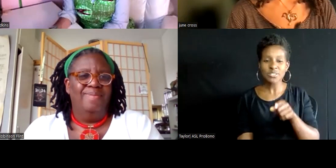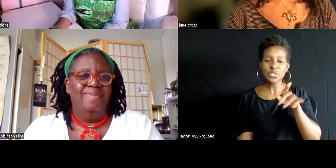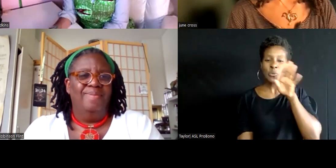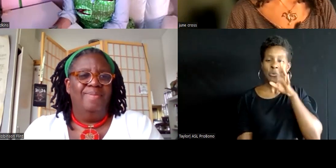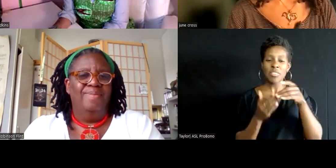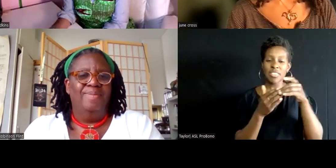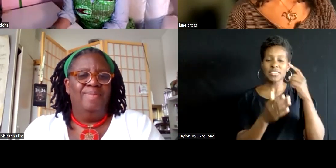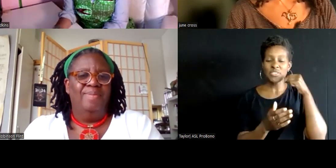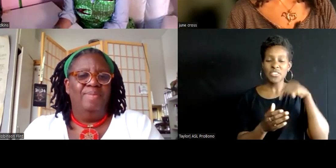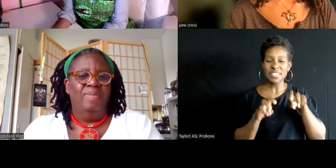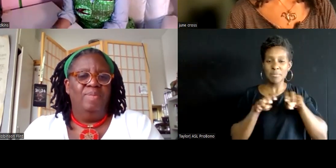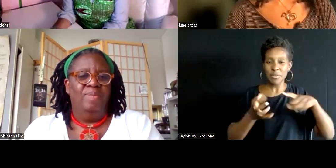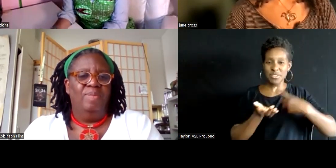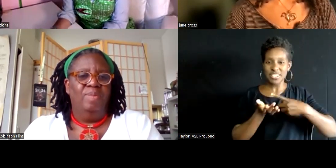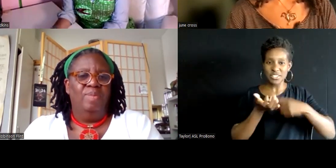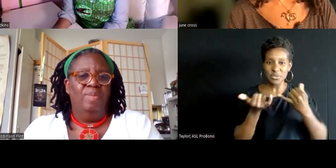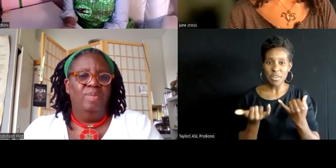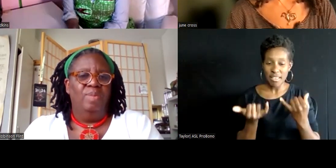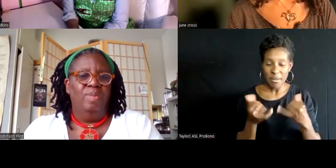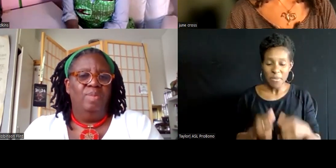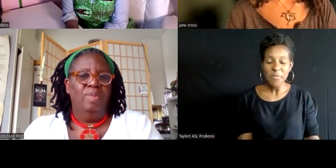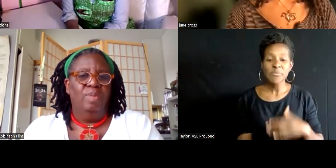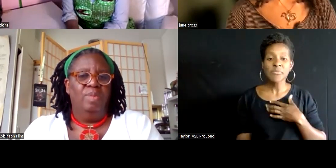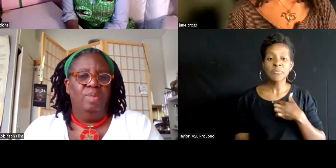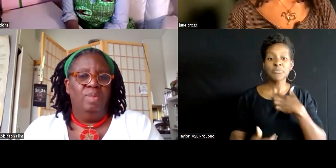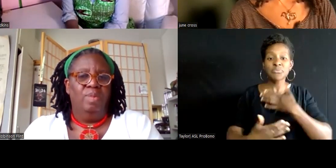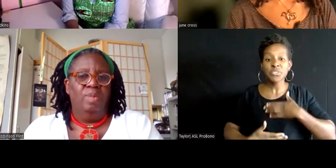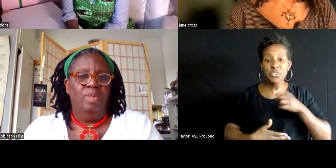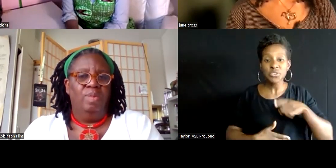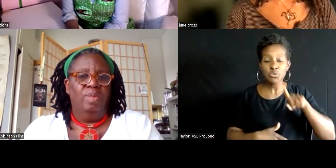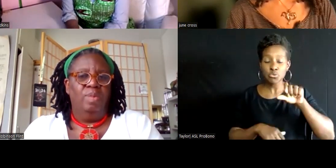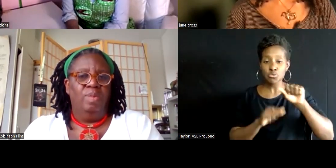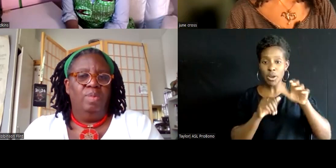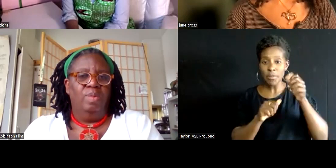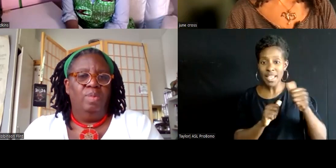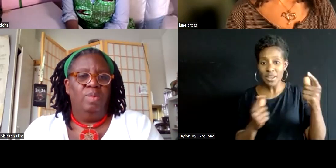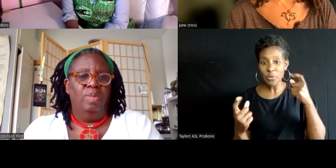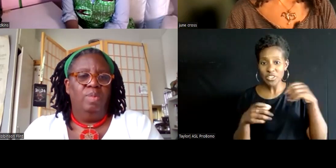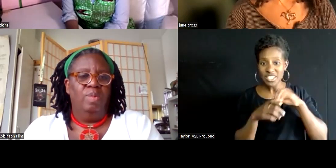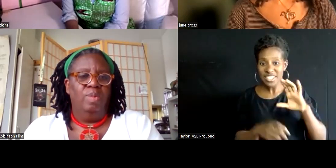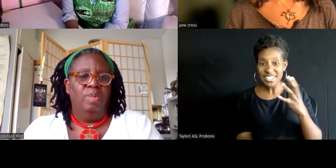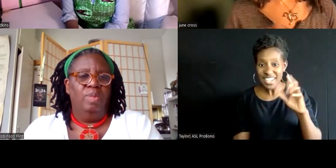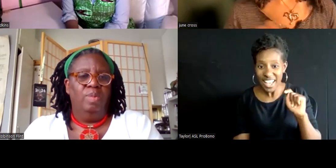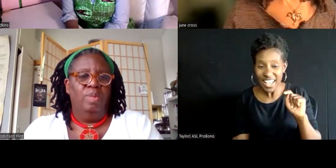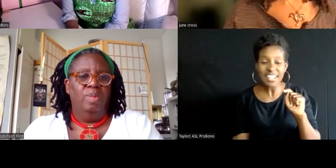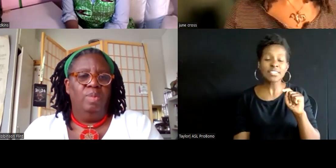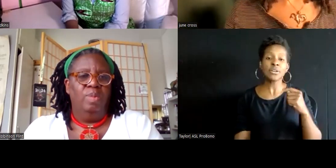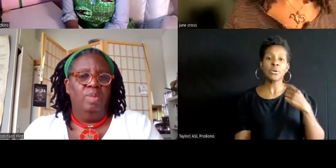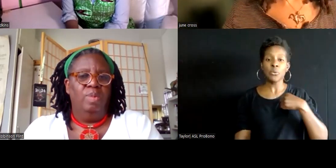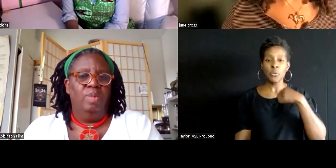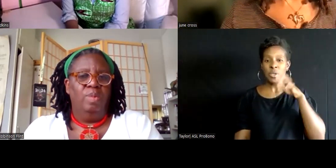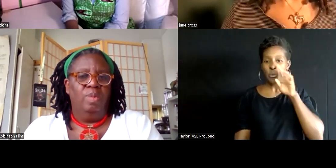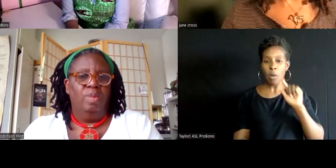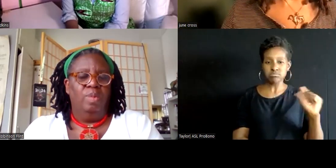to encourage you to drop questions in the chat, to introduce yourselves in the chat. We'll be circling around and